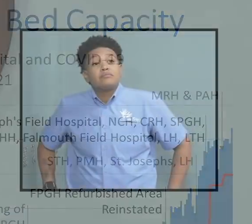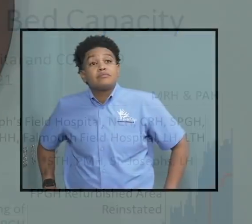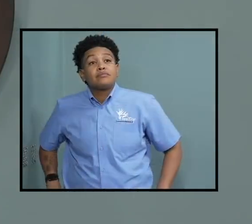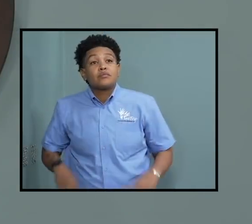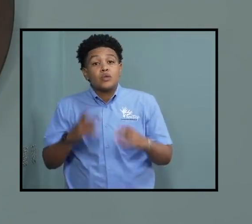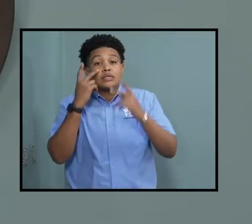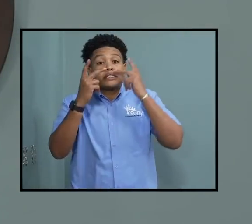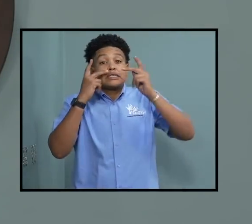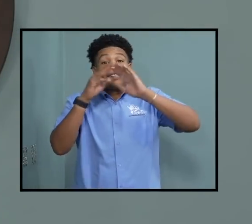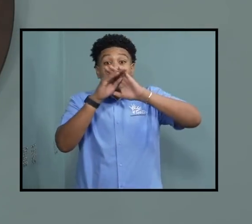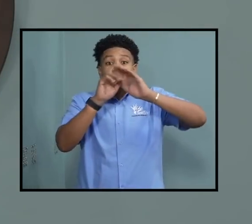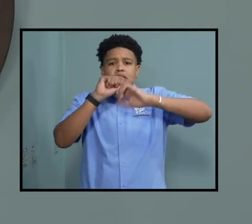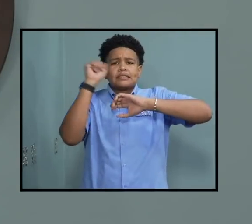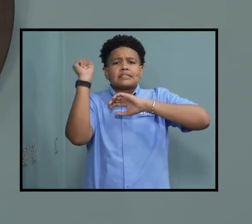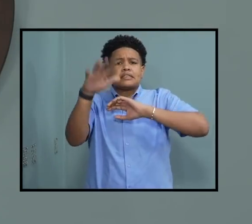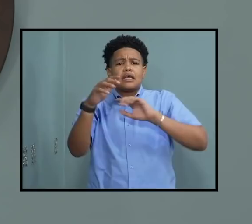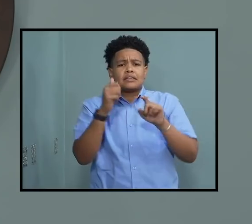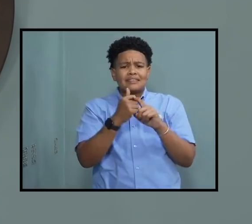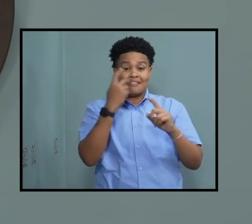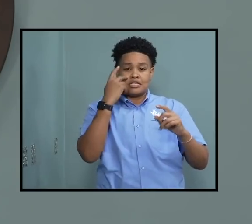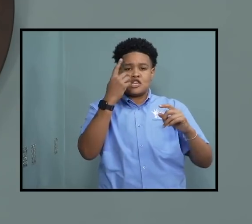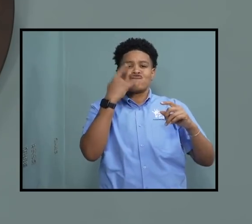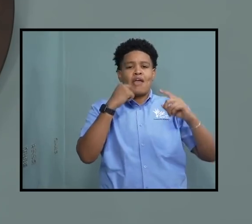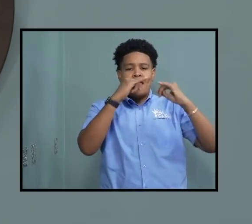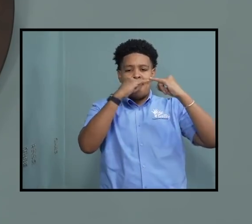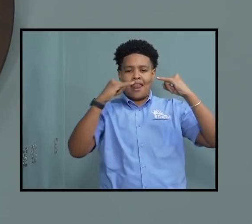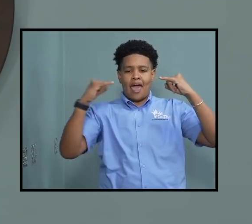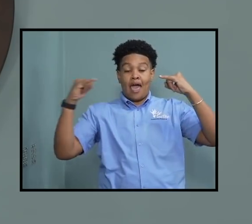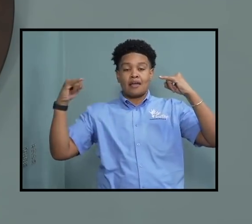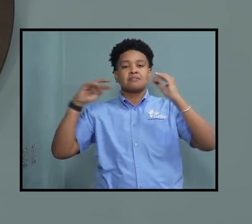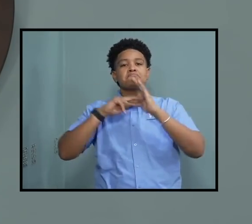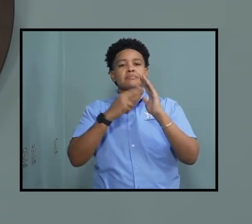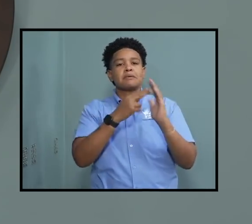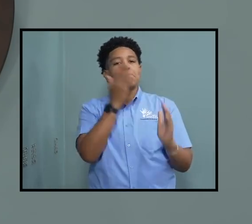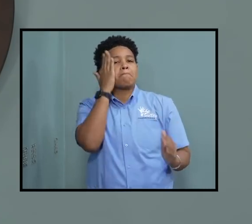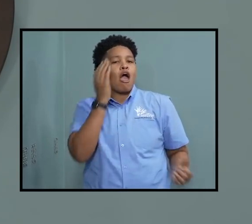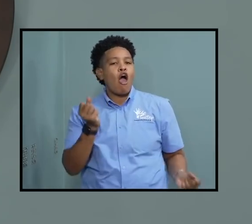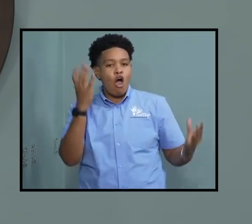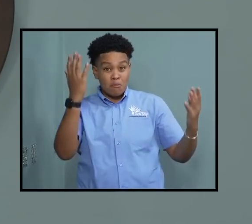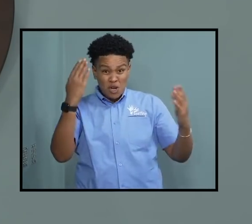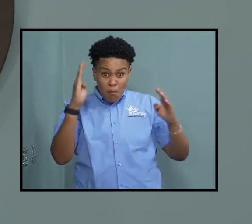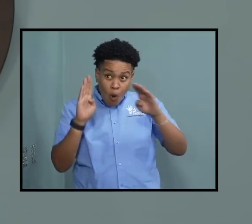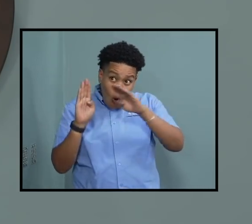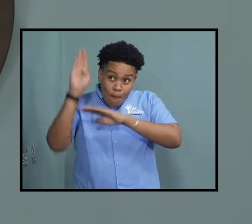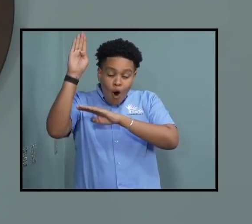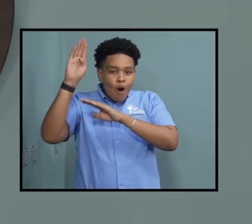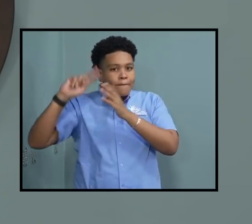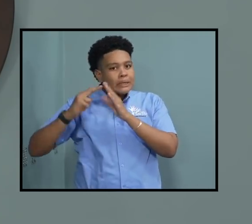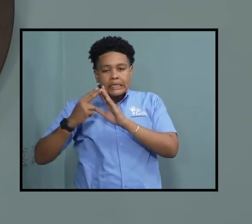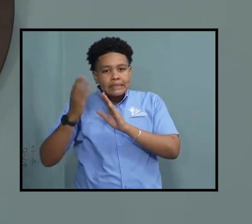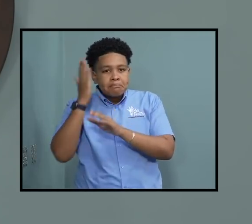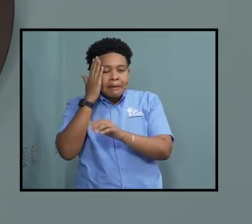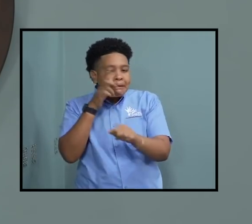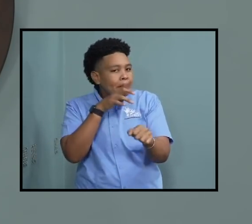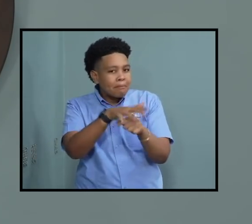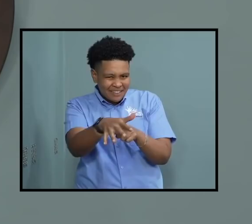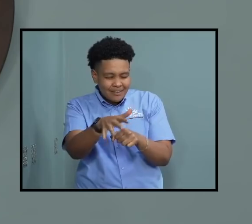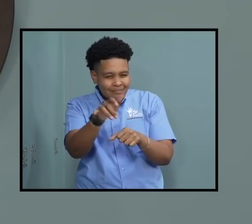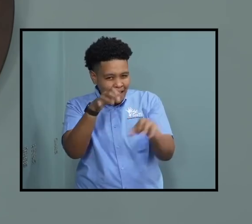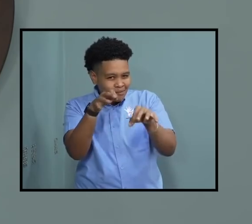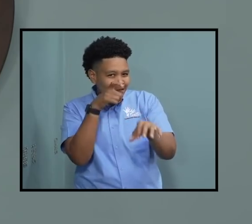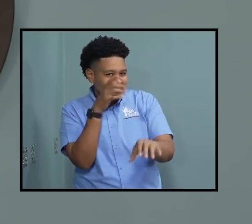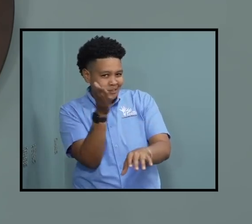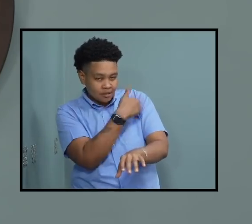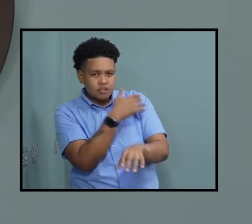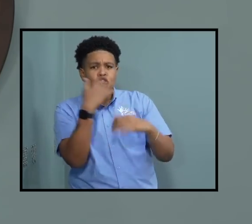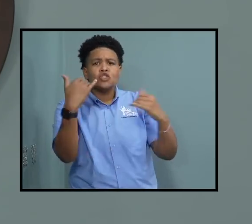to be less than the dignity that we would expect our Jamaicans to be treated with. And that is something that hurts me